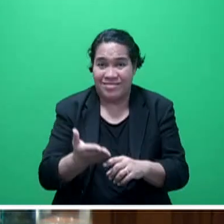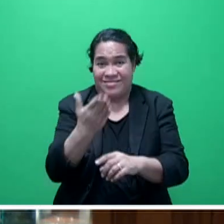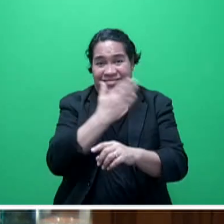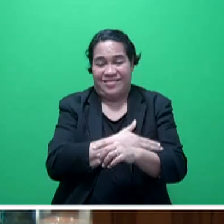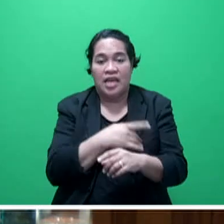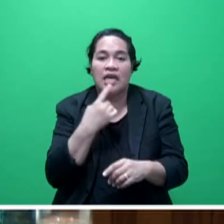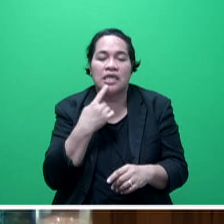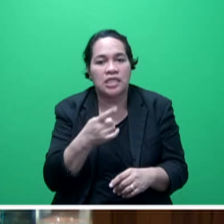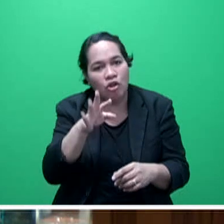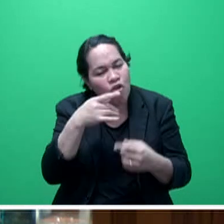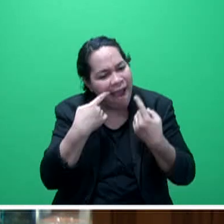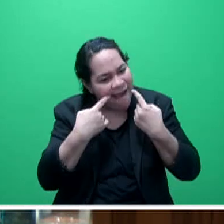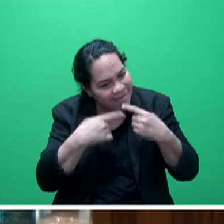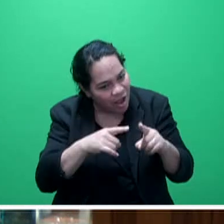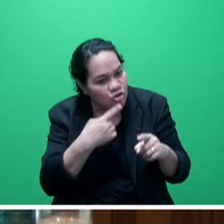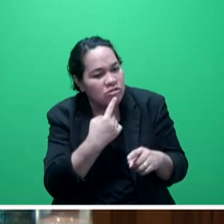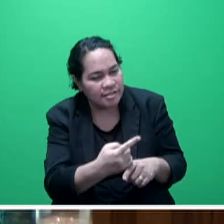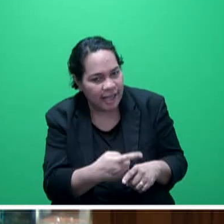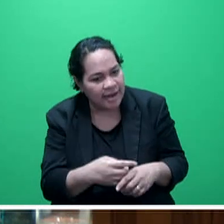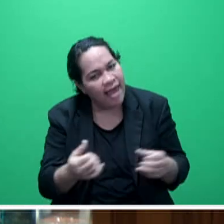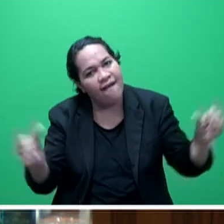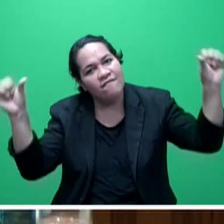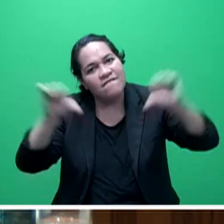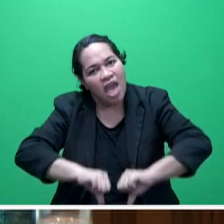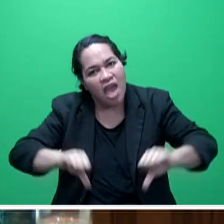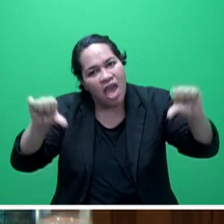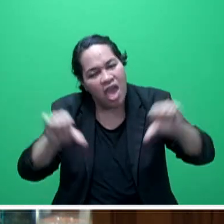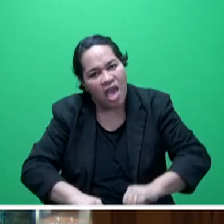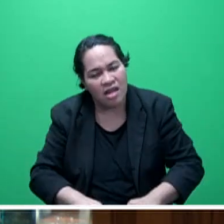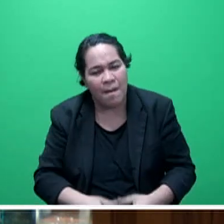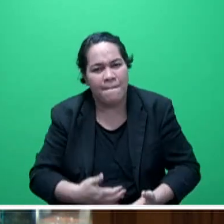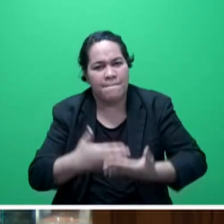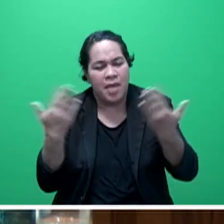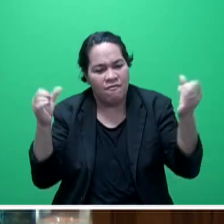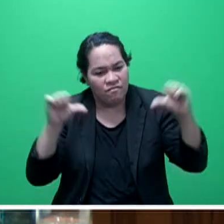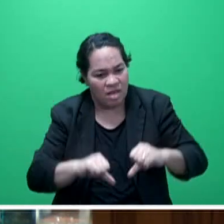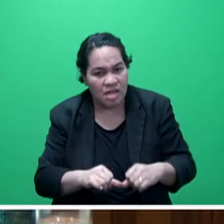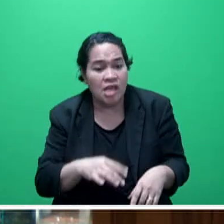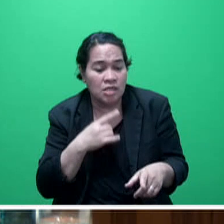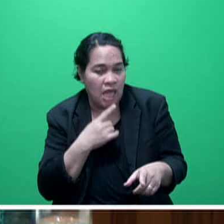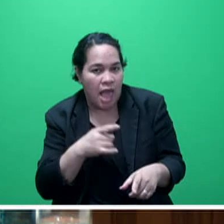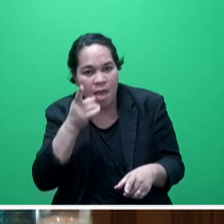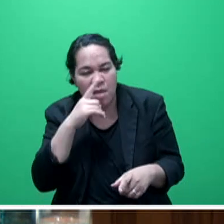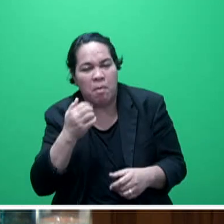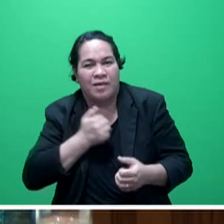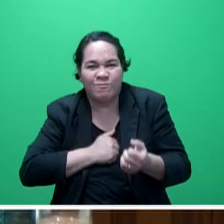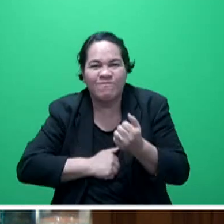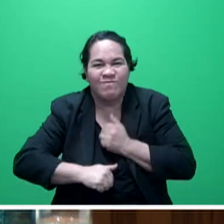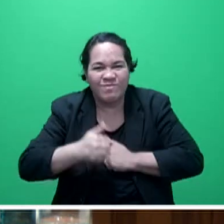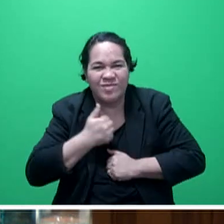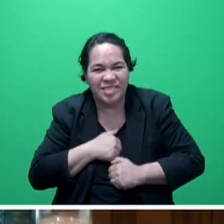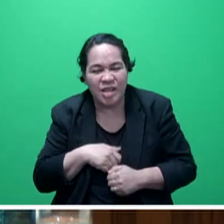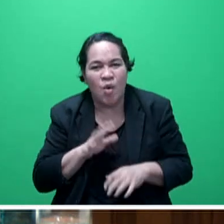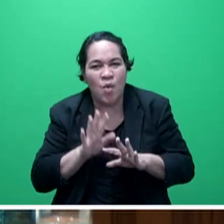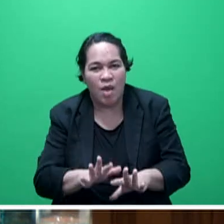great failure. I don't know how he assessed the failure. People waited in frustration given the approvals and requirements, and also